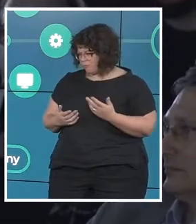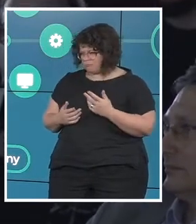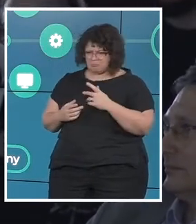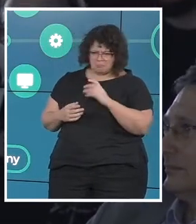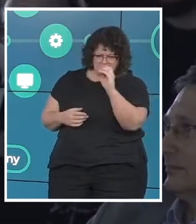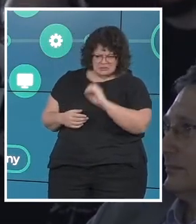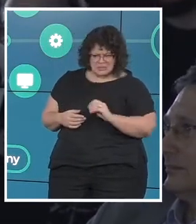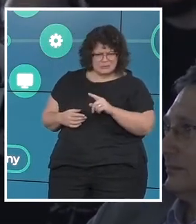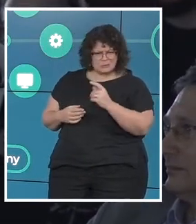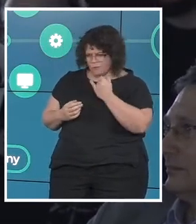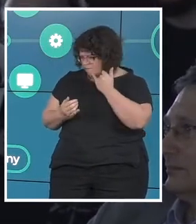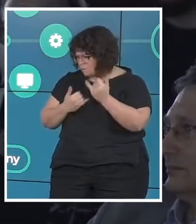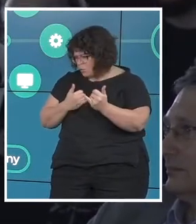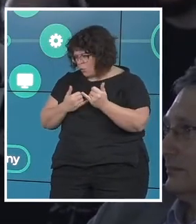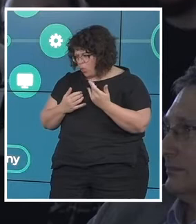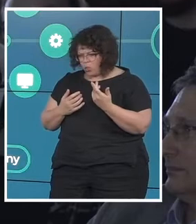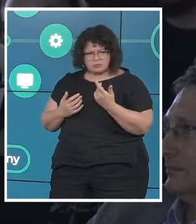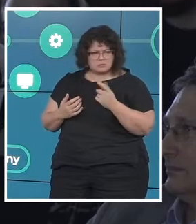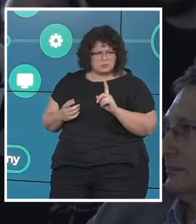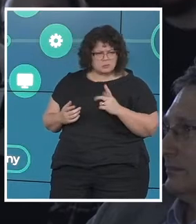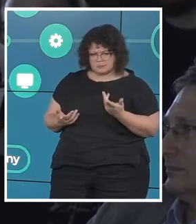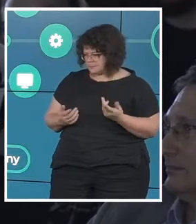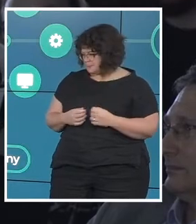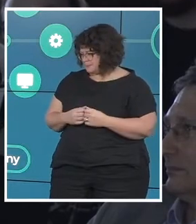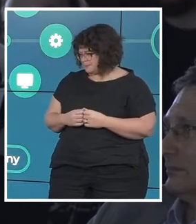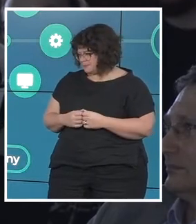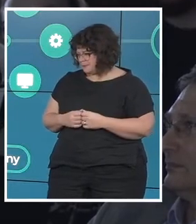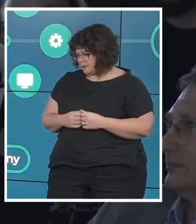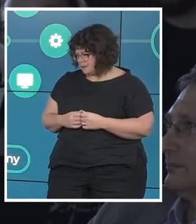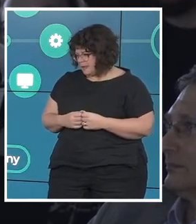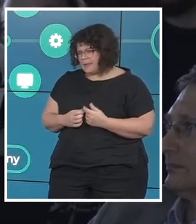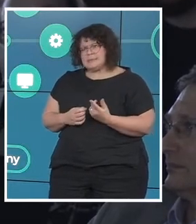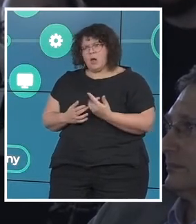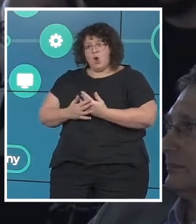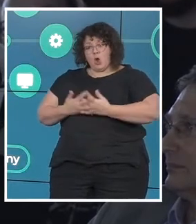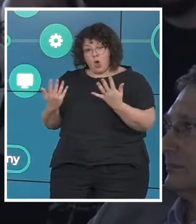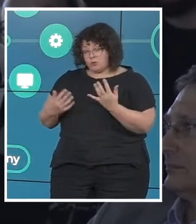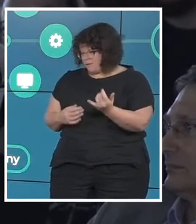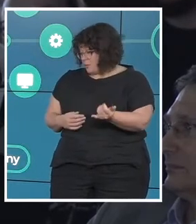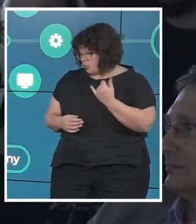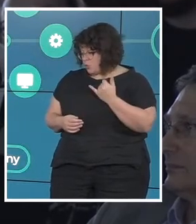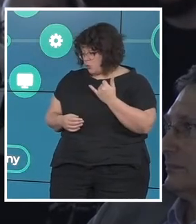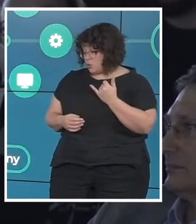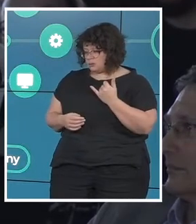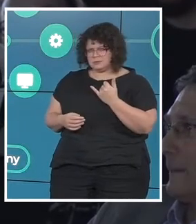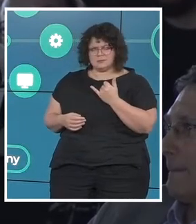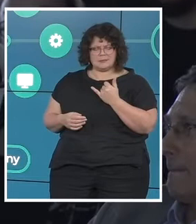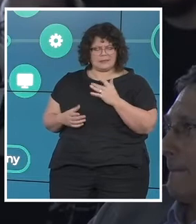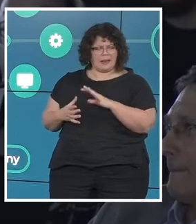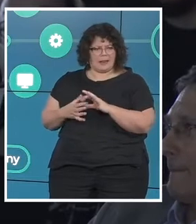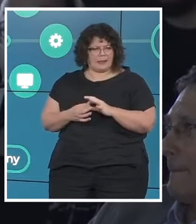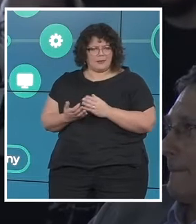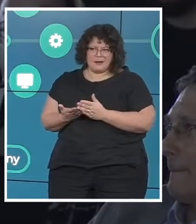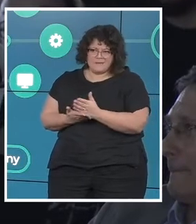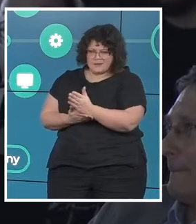very. It's a lot of the calls that we do are like navigation on streets, finding, reading of opening hours